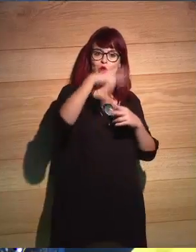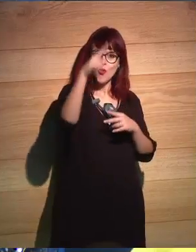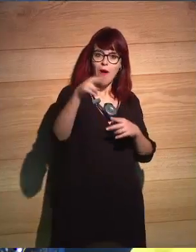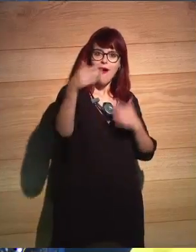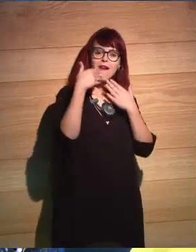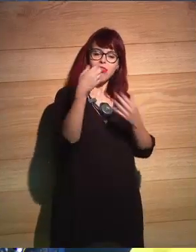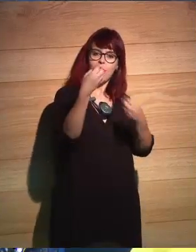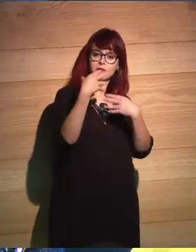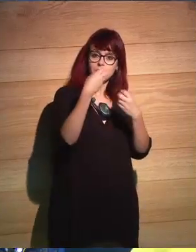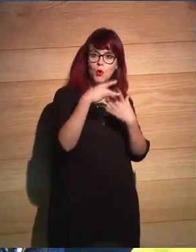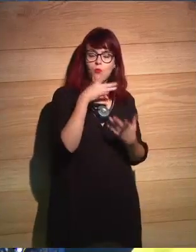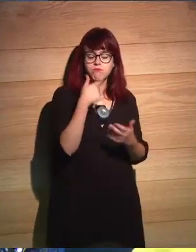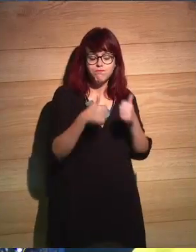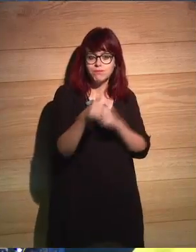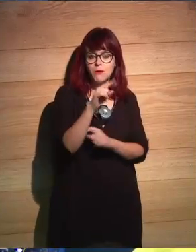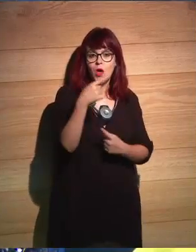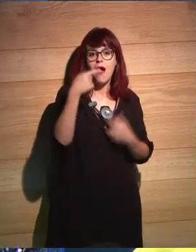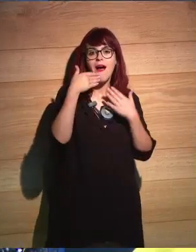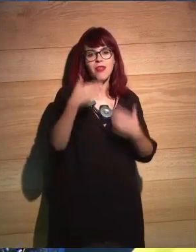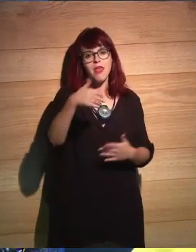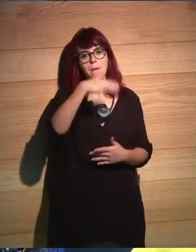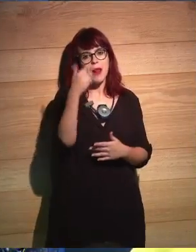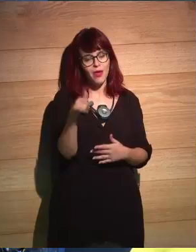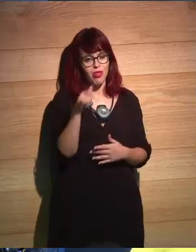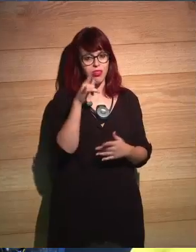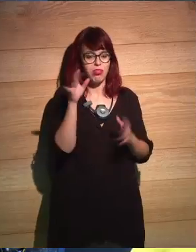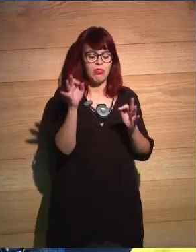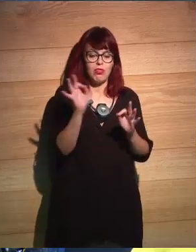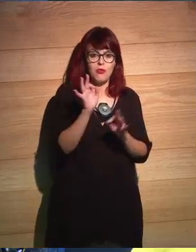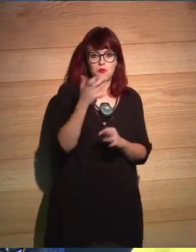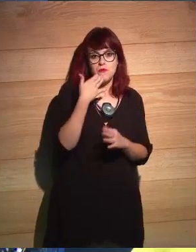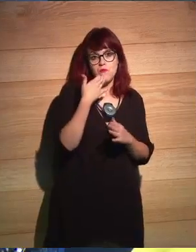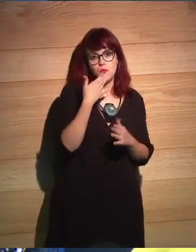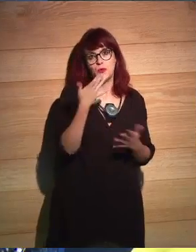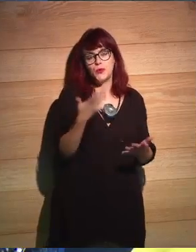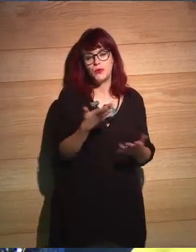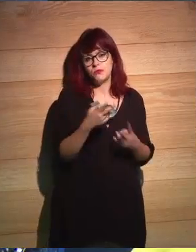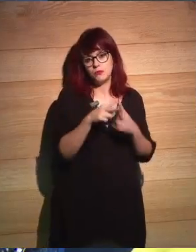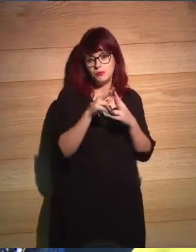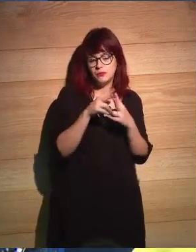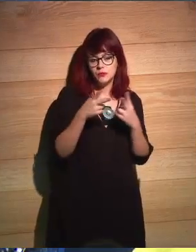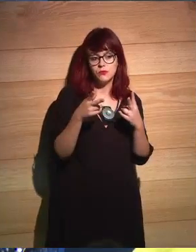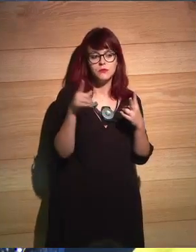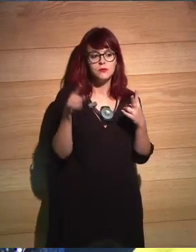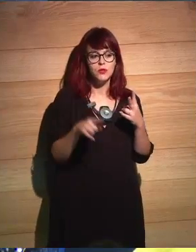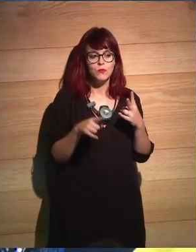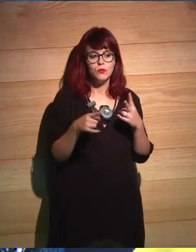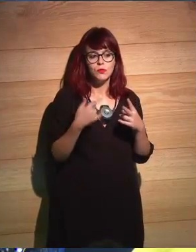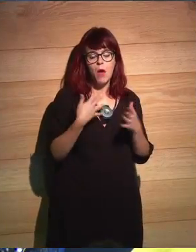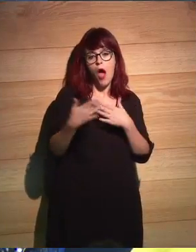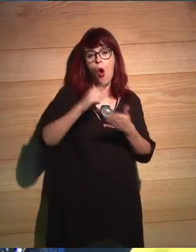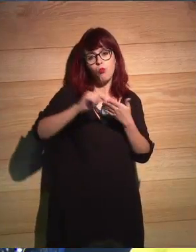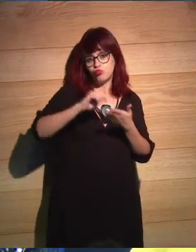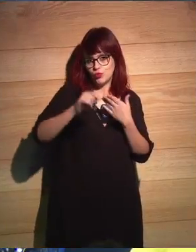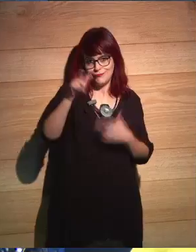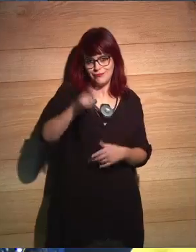about Norway before anyone else. Also Gabriel García Márquez, and those